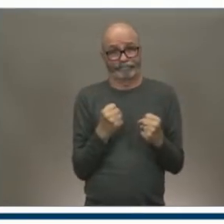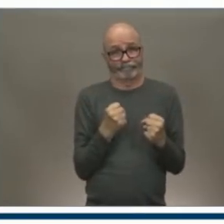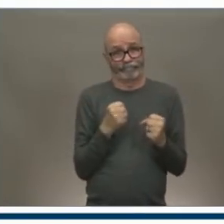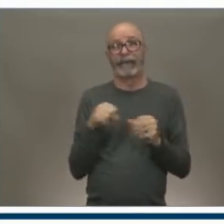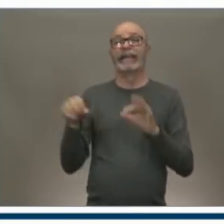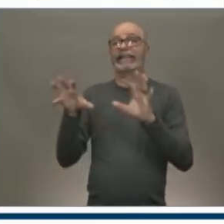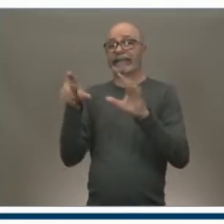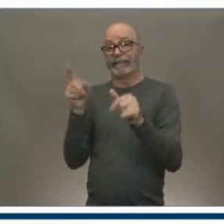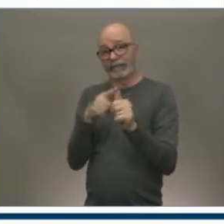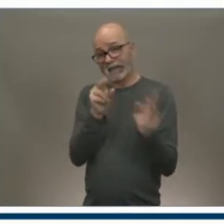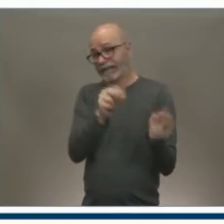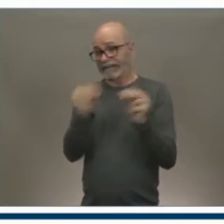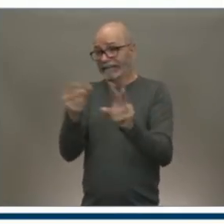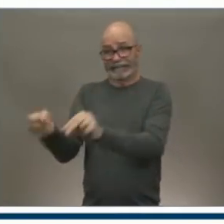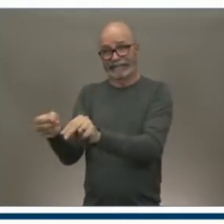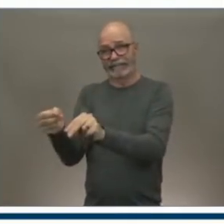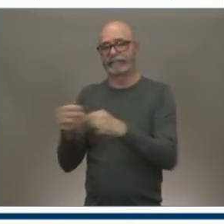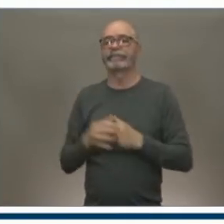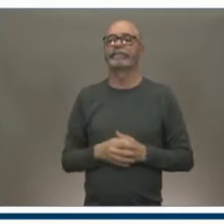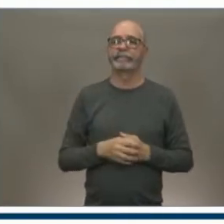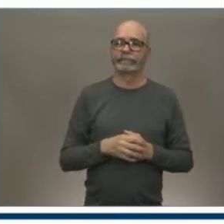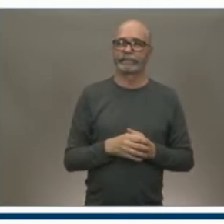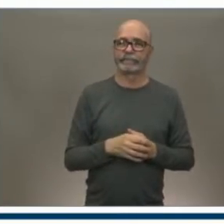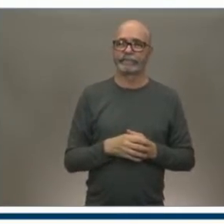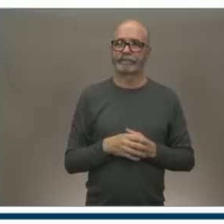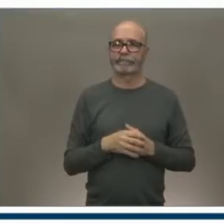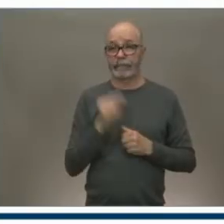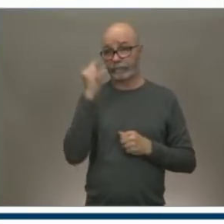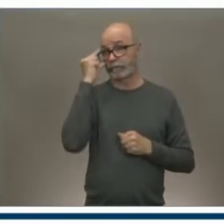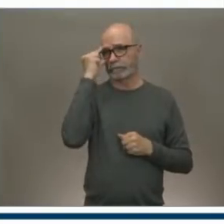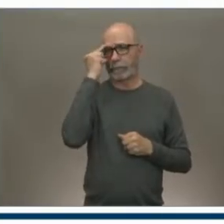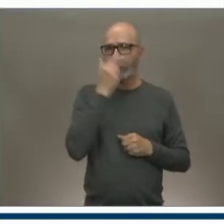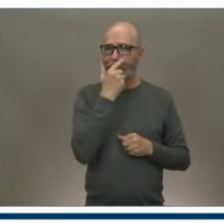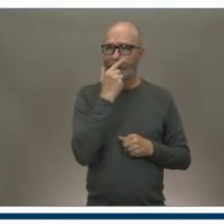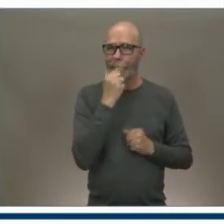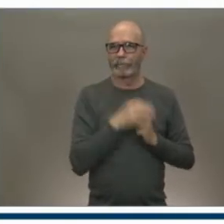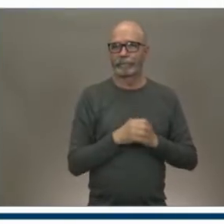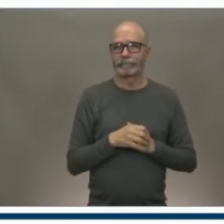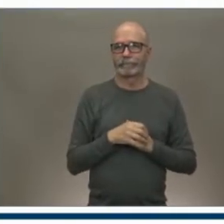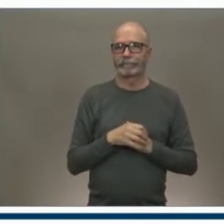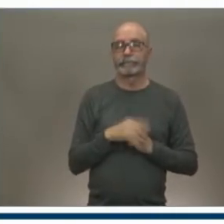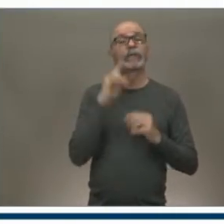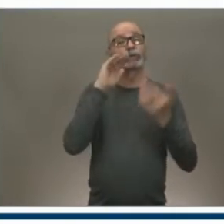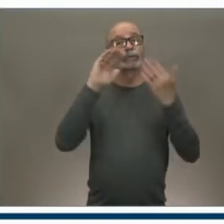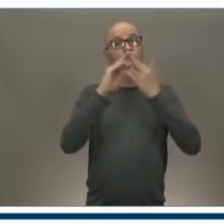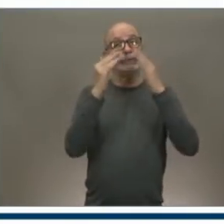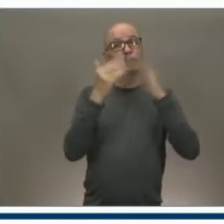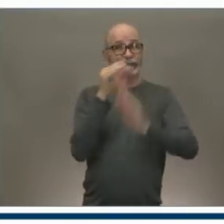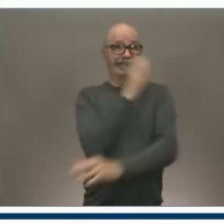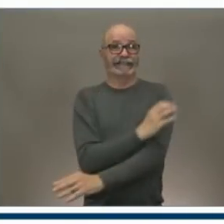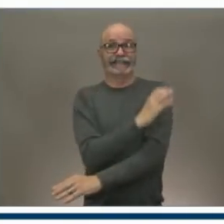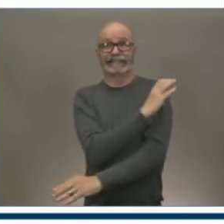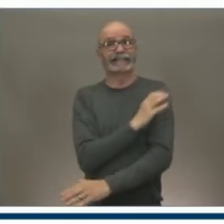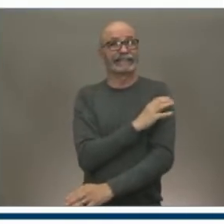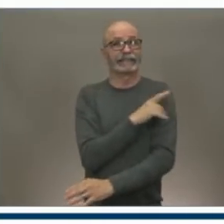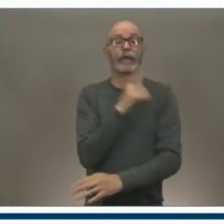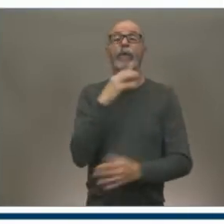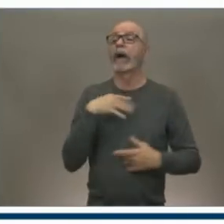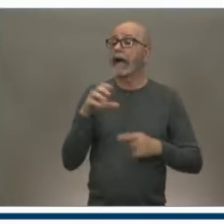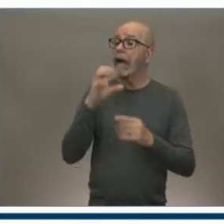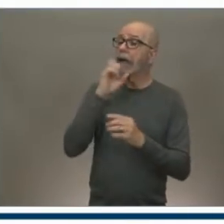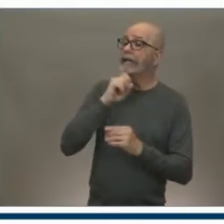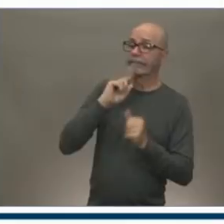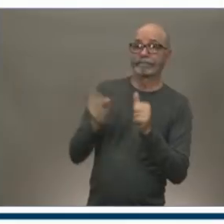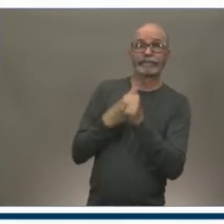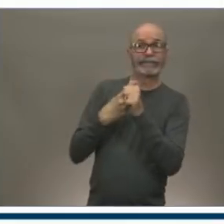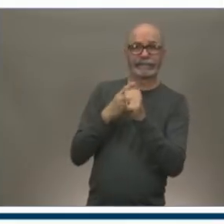well-being. A little bit more about the community clinics. I'm pleased to announce that the first age-based community vaccination clinic, so this